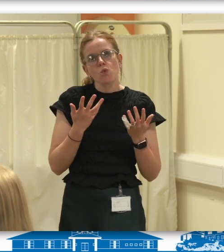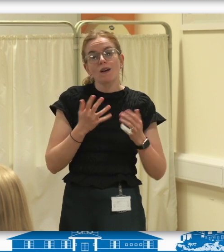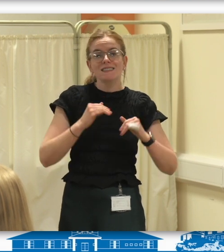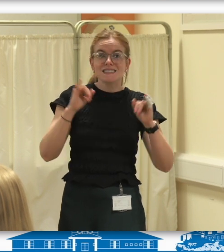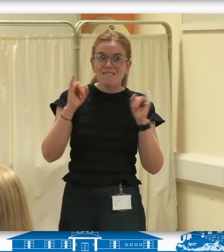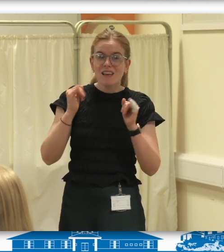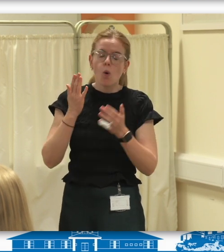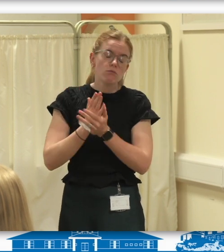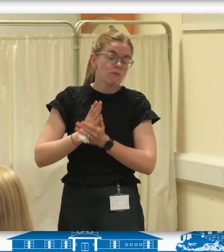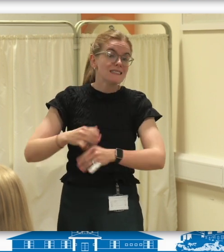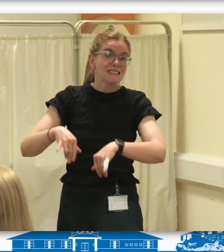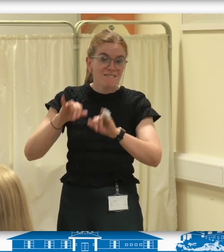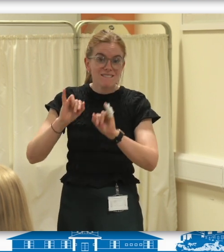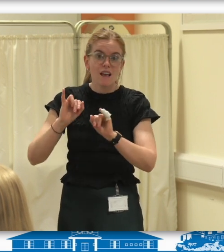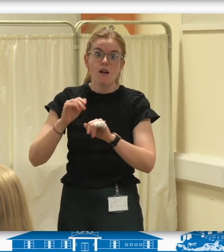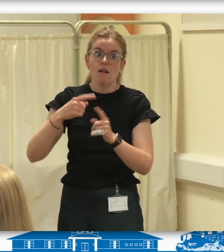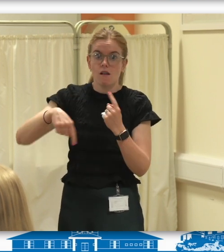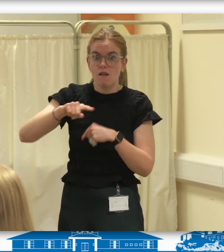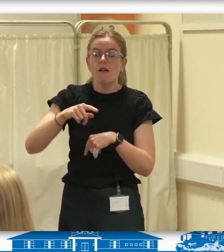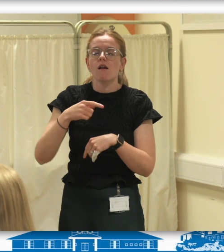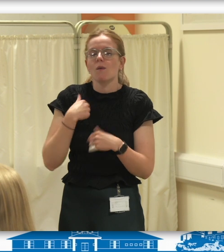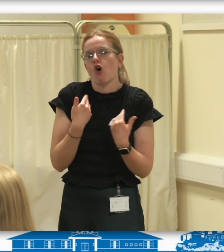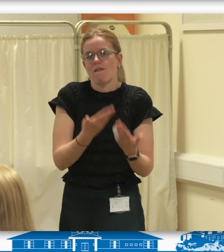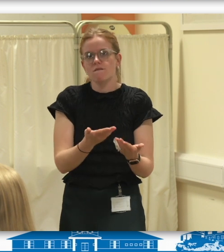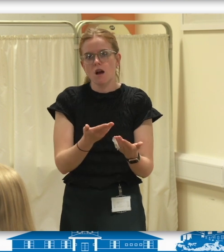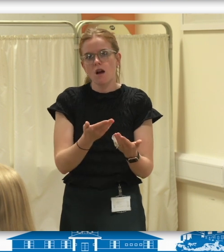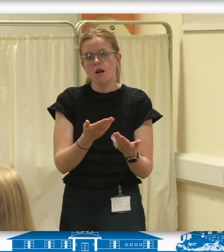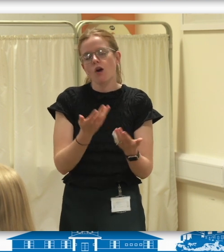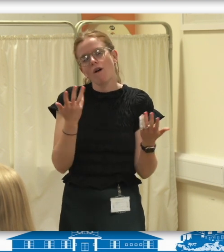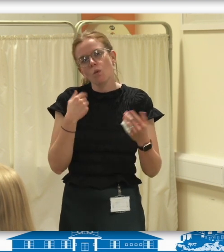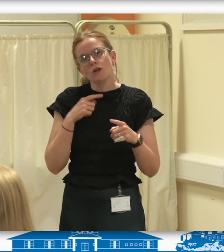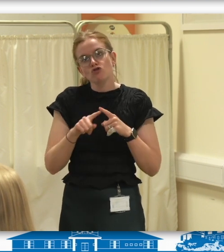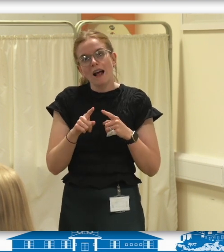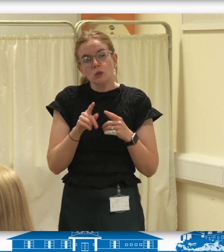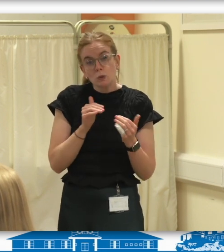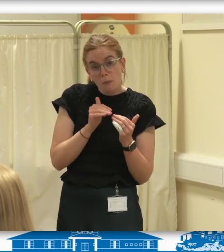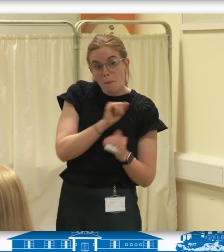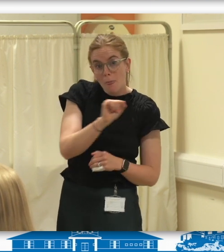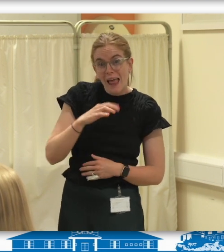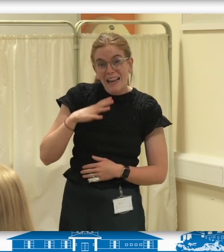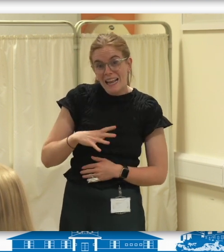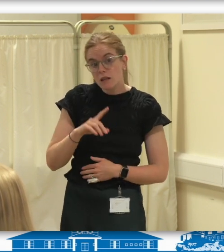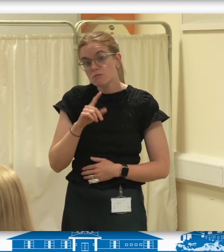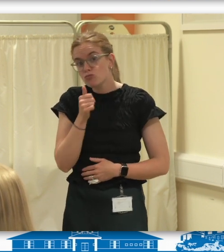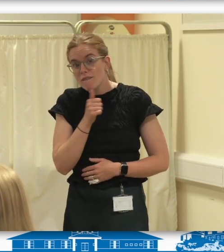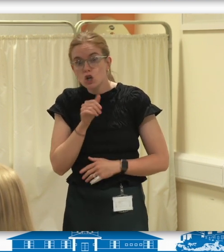severely affected only. And we obviously try and adhere to patient choice as much as possible.